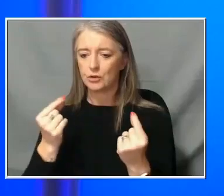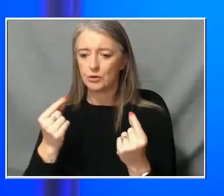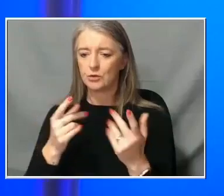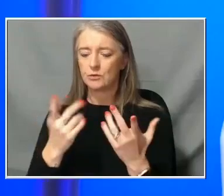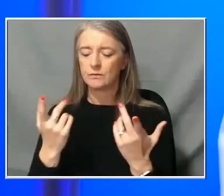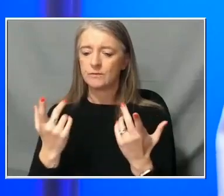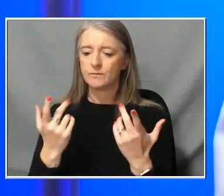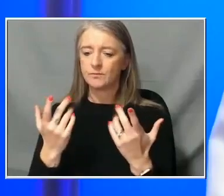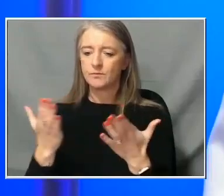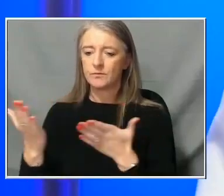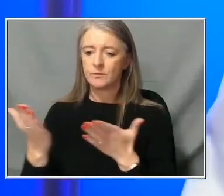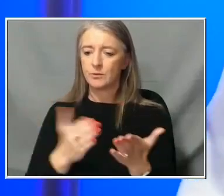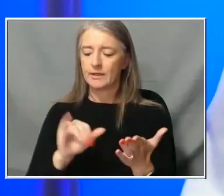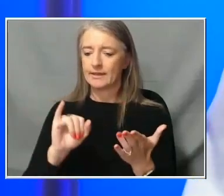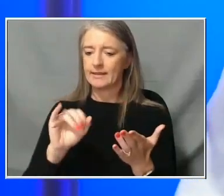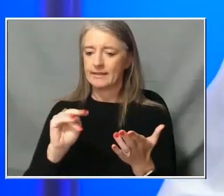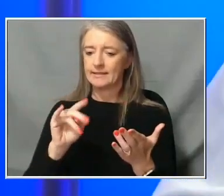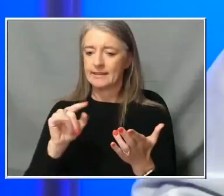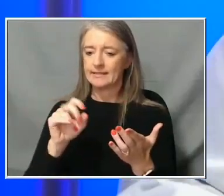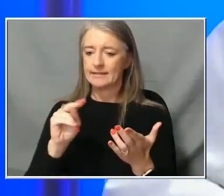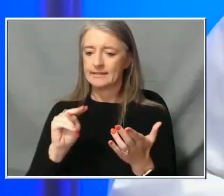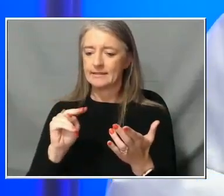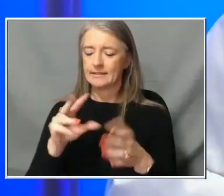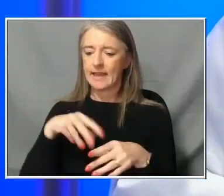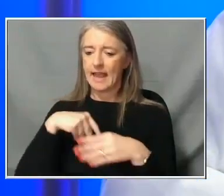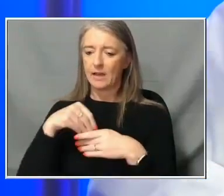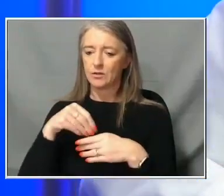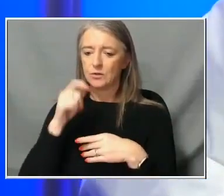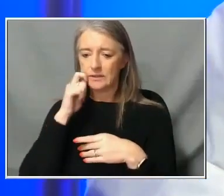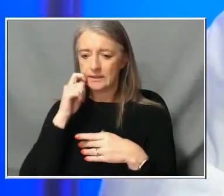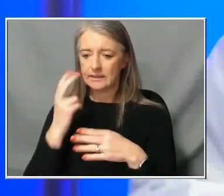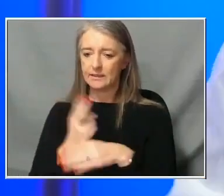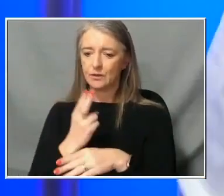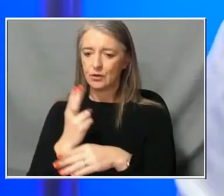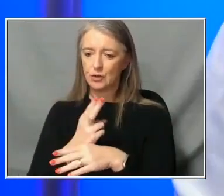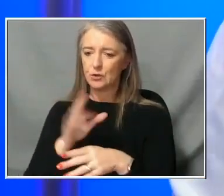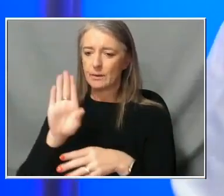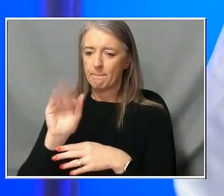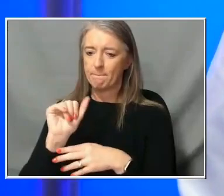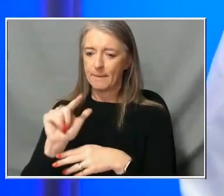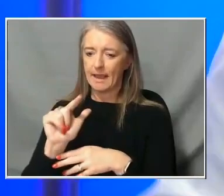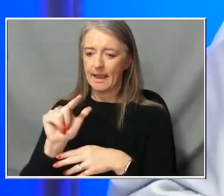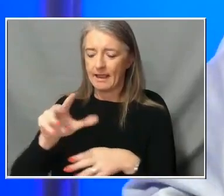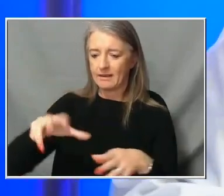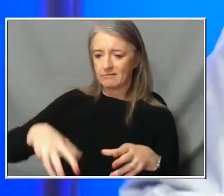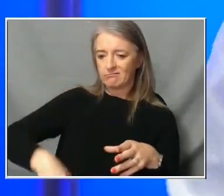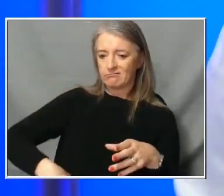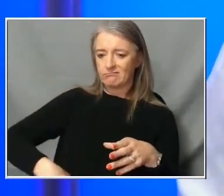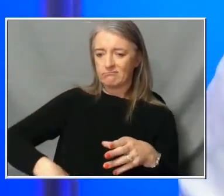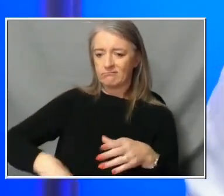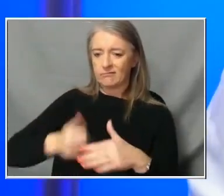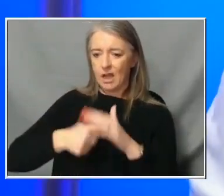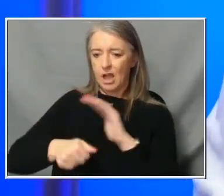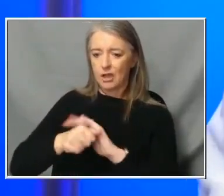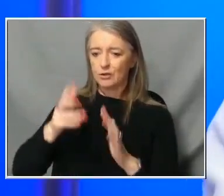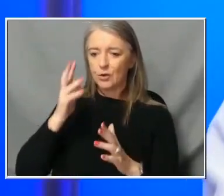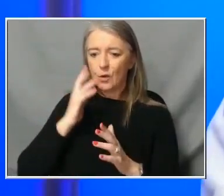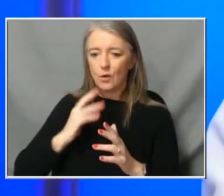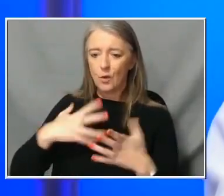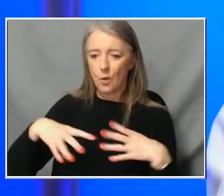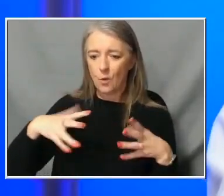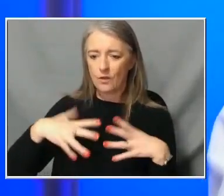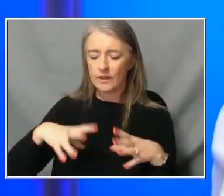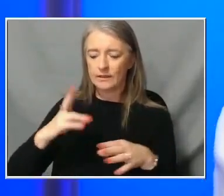and bring the intestines out to the skin. And that way you have to wear an appliance or a bag on your underneath your clothing on your skin. And so everything